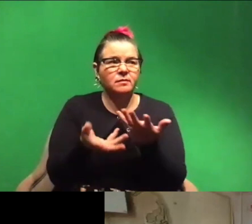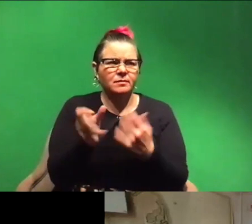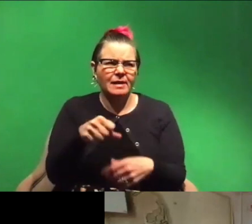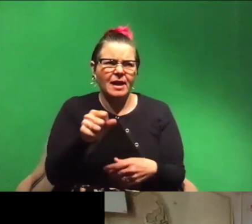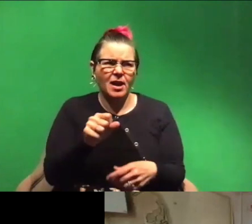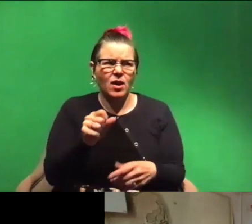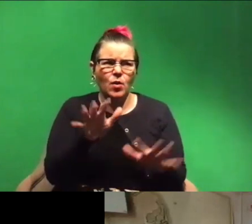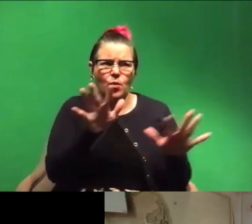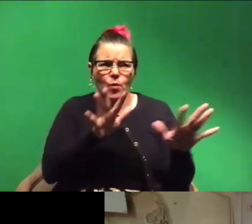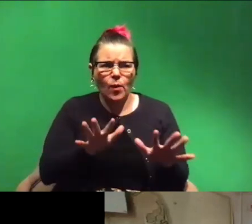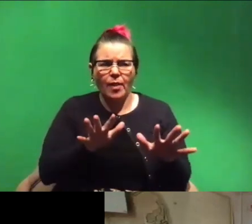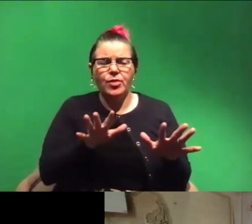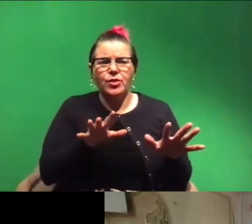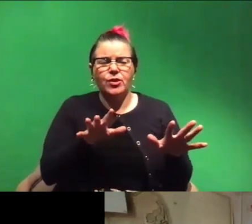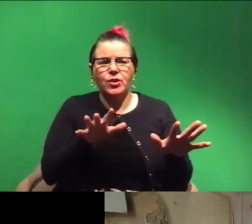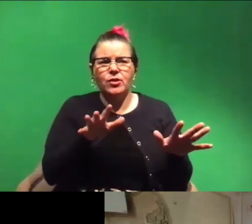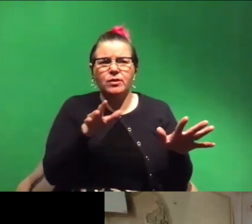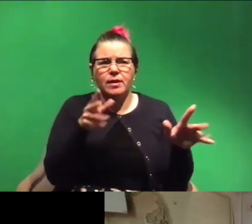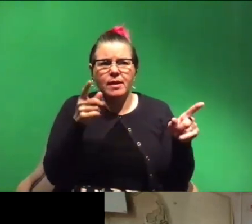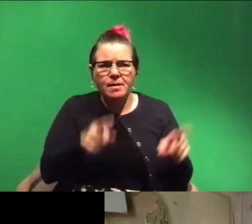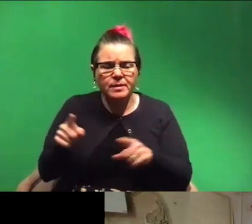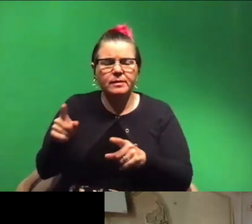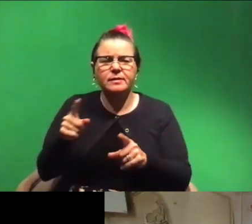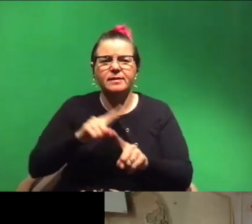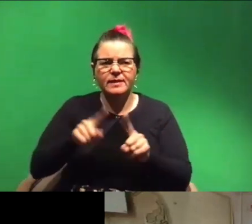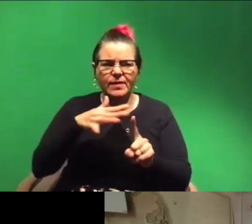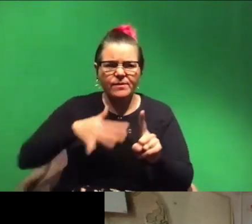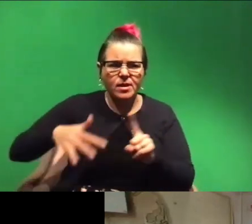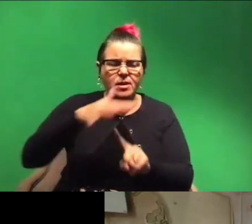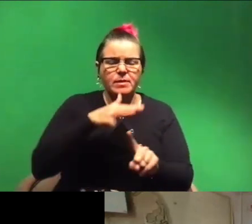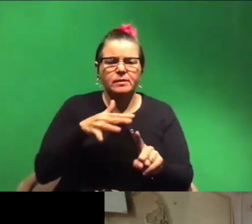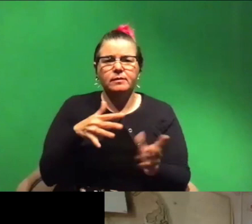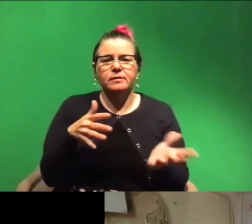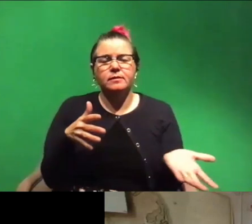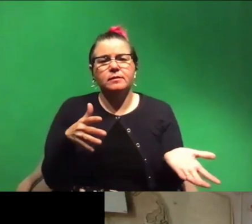of weather patterns and different environments that you can have, and like